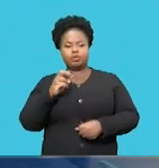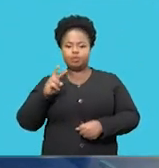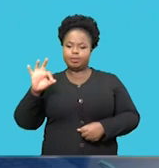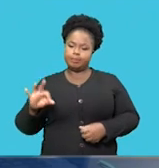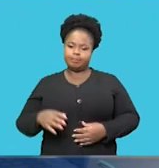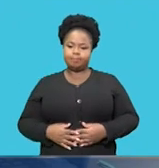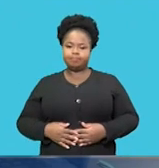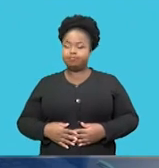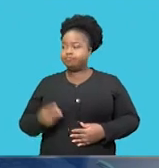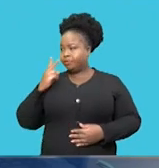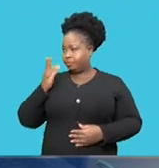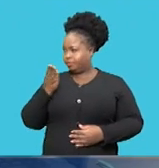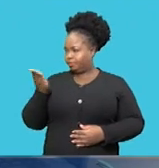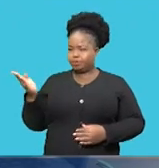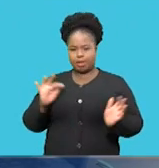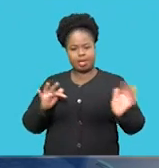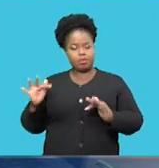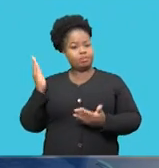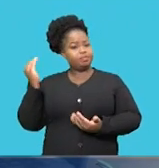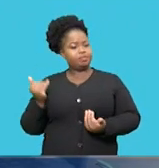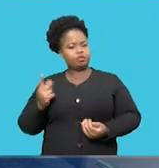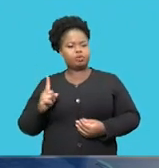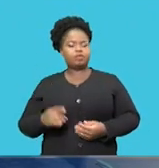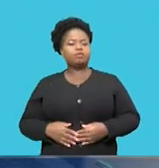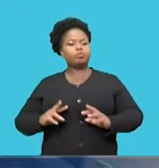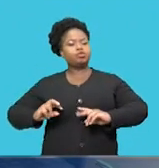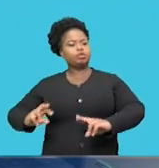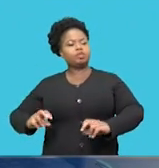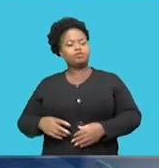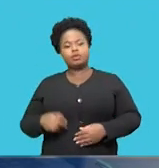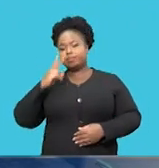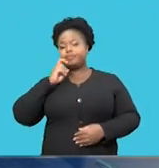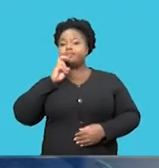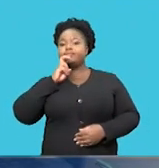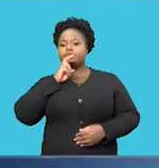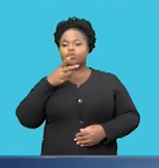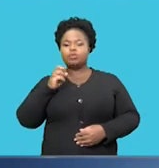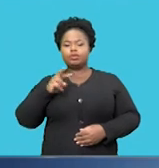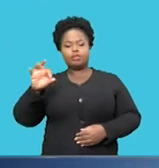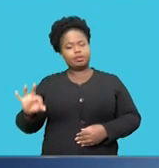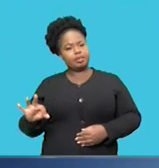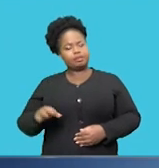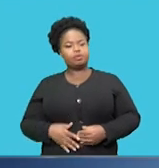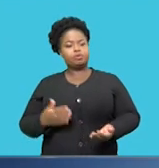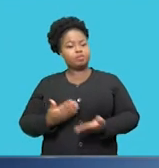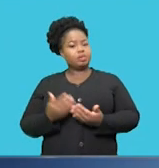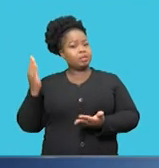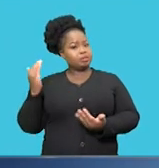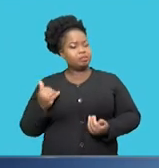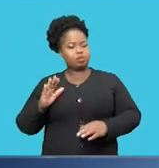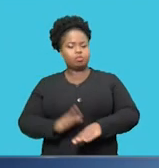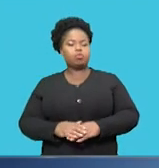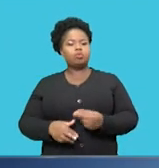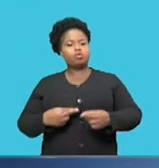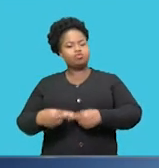ka-2023. Let's have a look in general. What can we expect according to the research for Black Friday 2023? We can expect additional